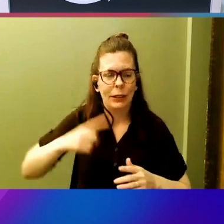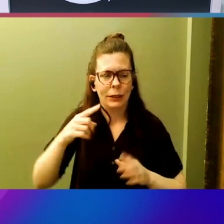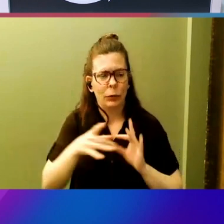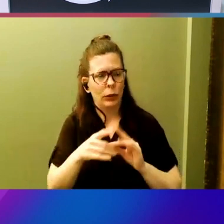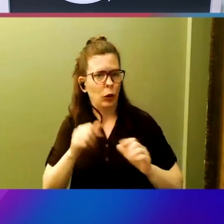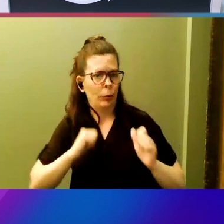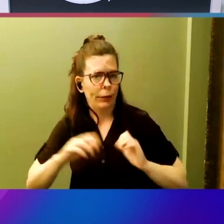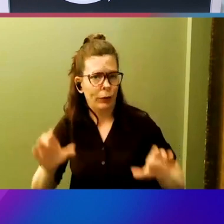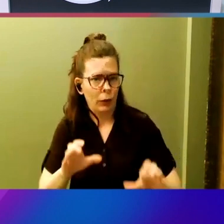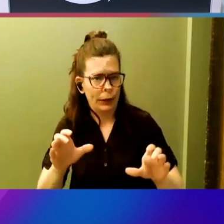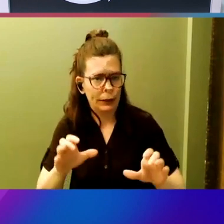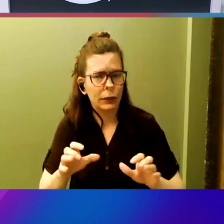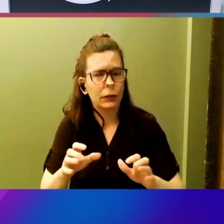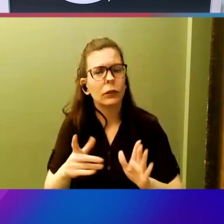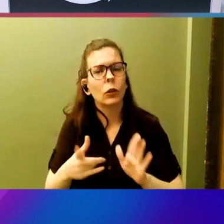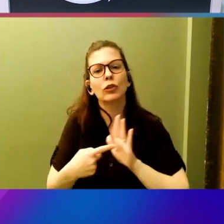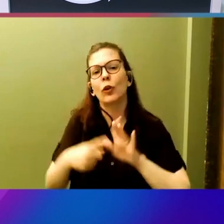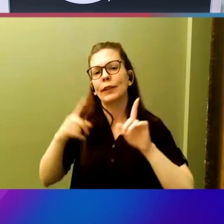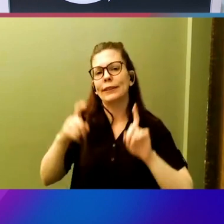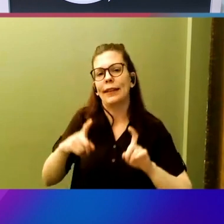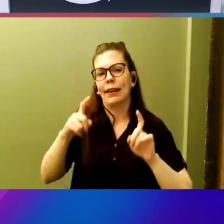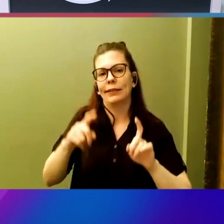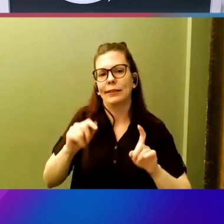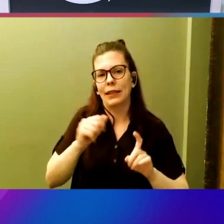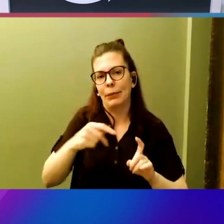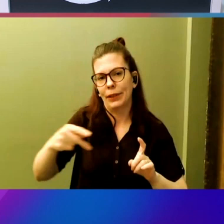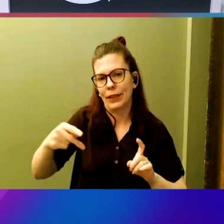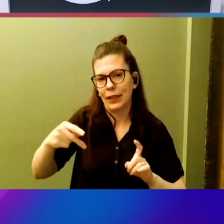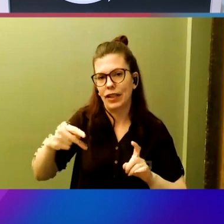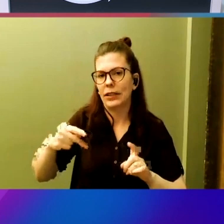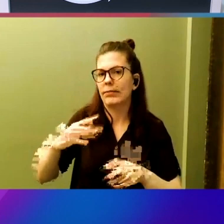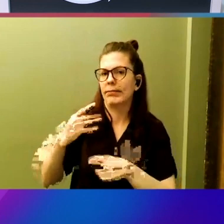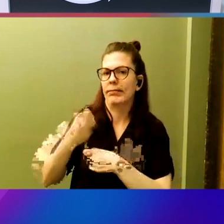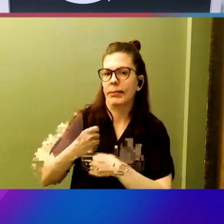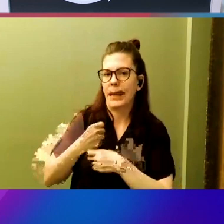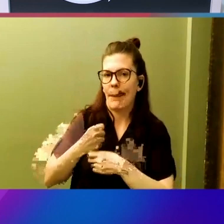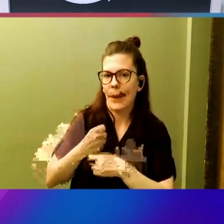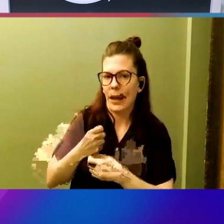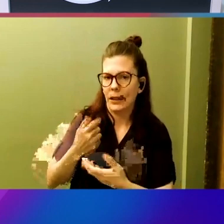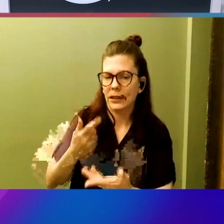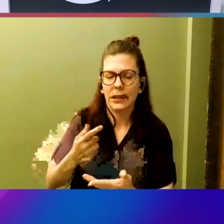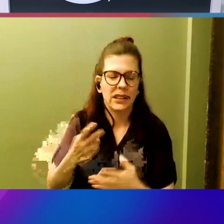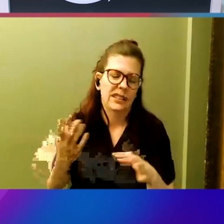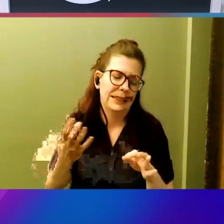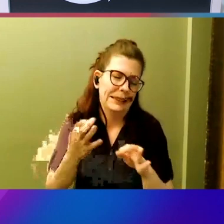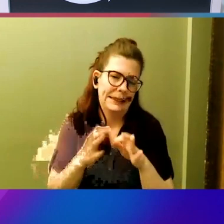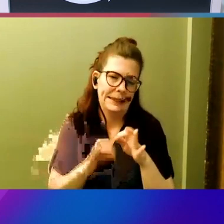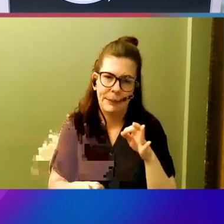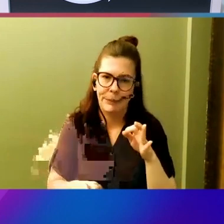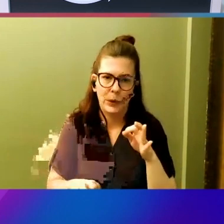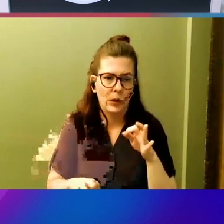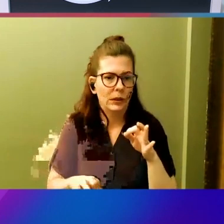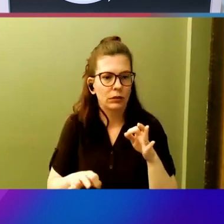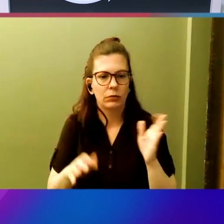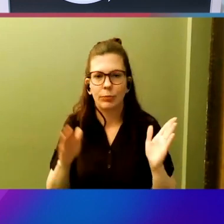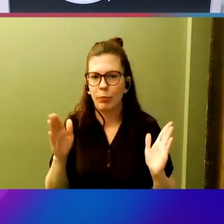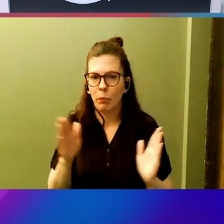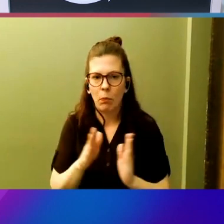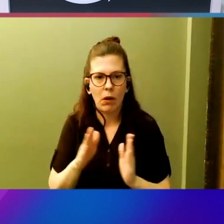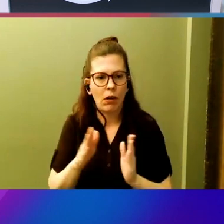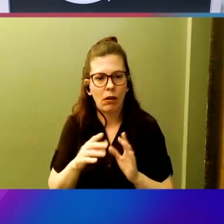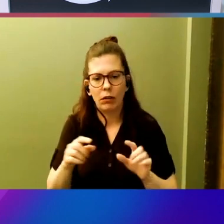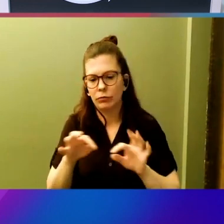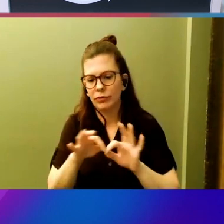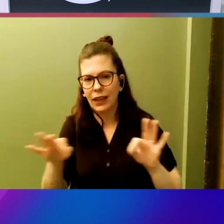show a test application being compiled, and it's very simple, just a very small dialogue, but